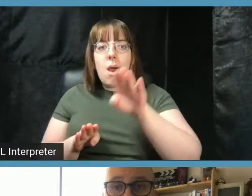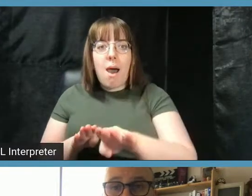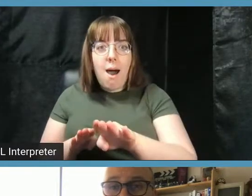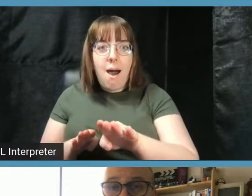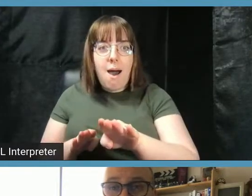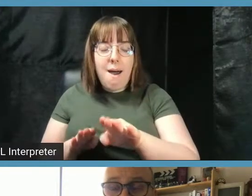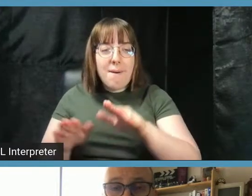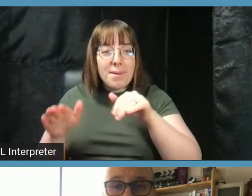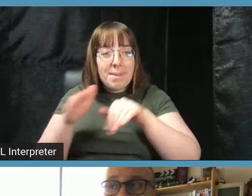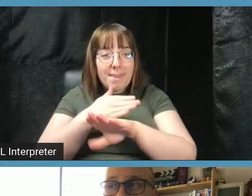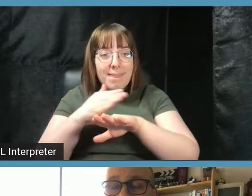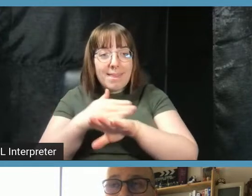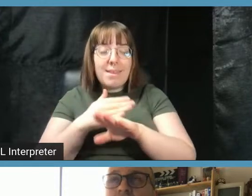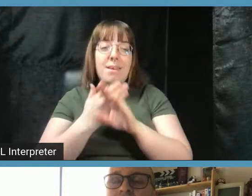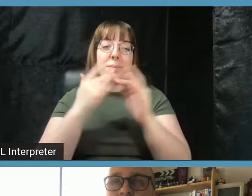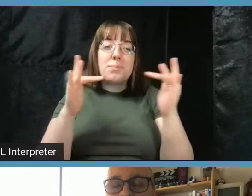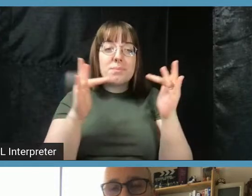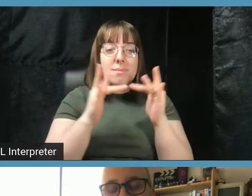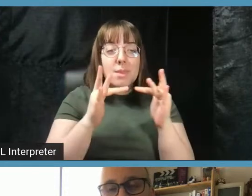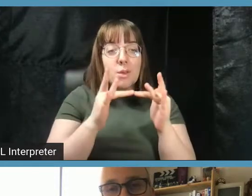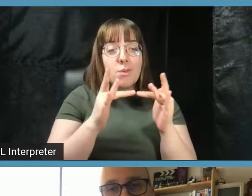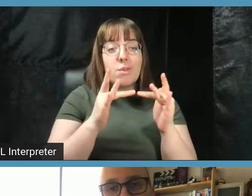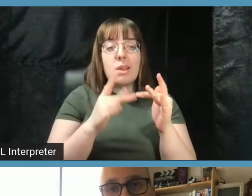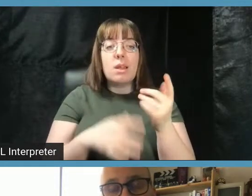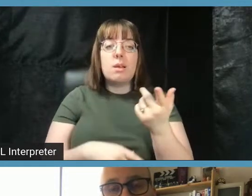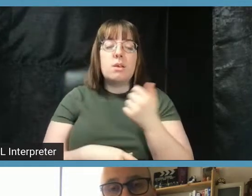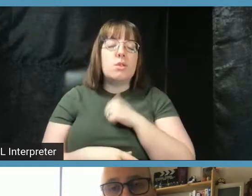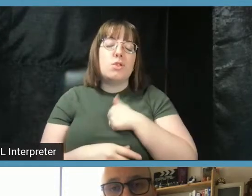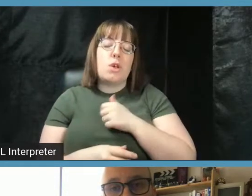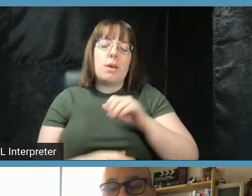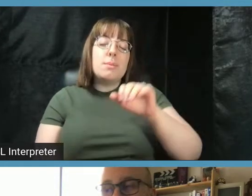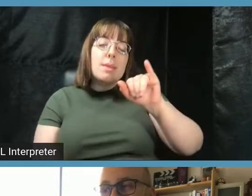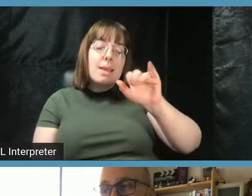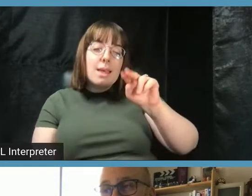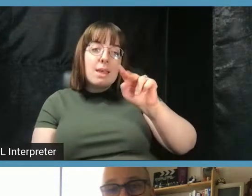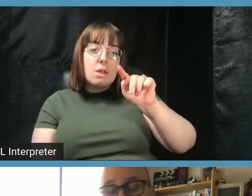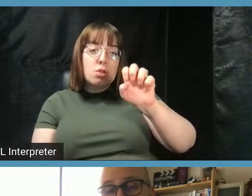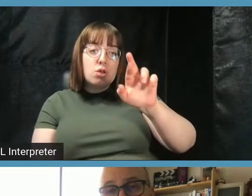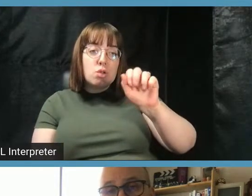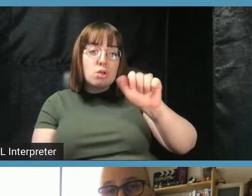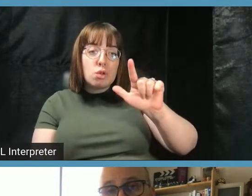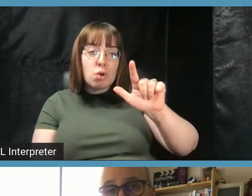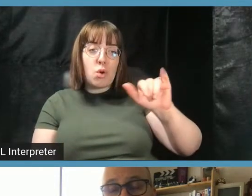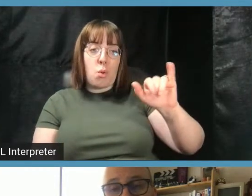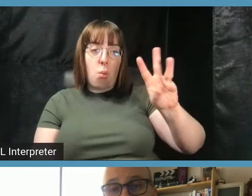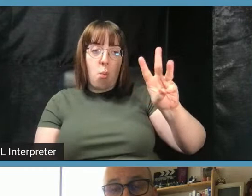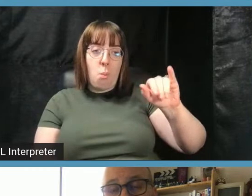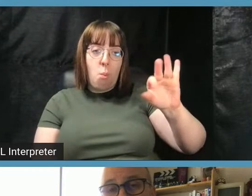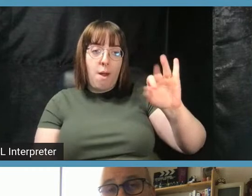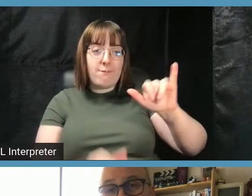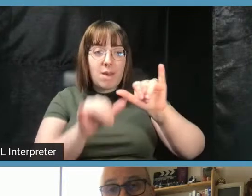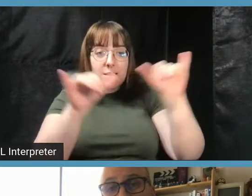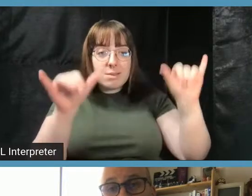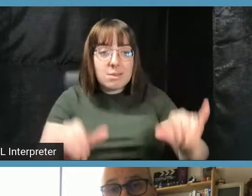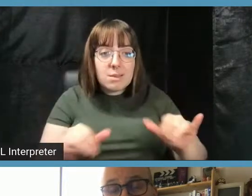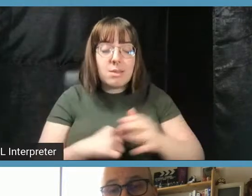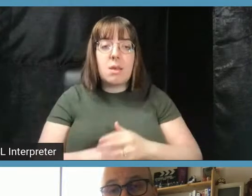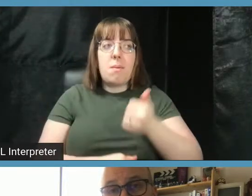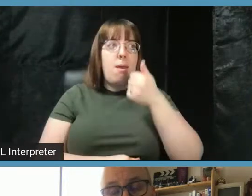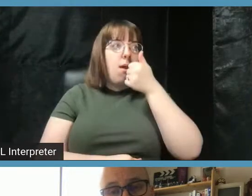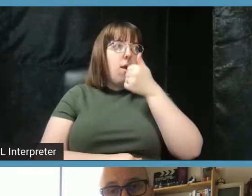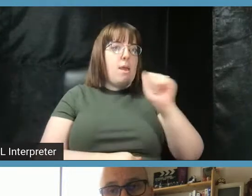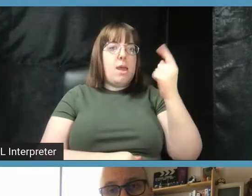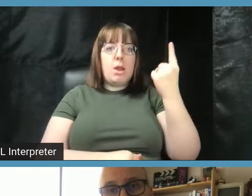it available on an intranet or on an internal Wi-Fi system to any of the visitors who come in to be able to use their